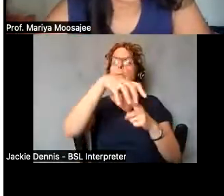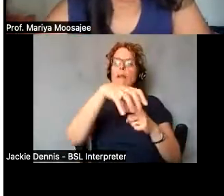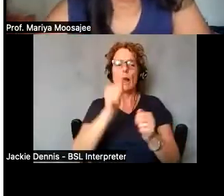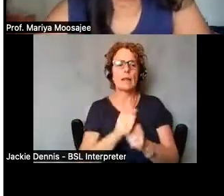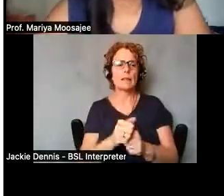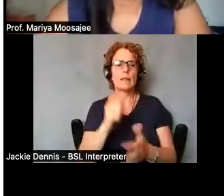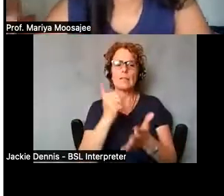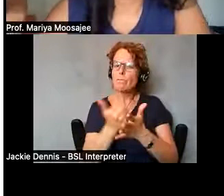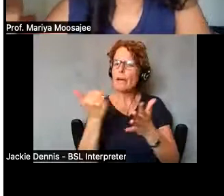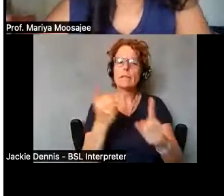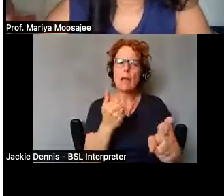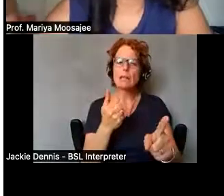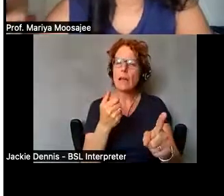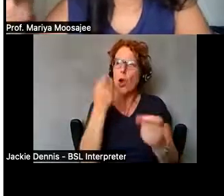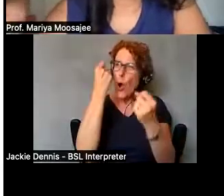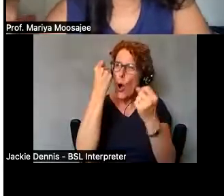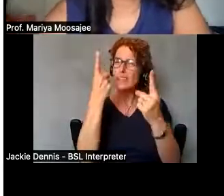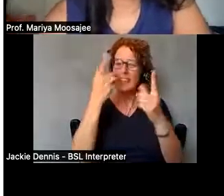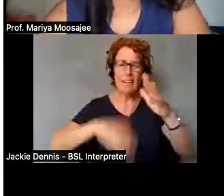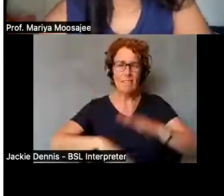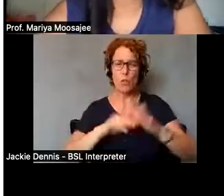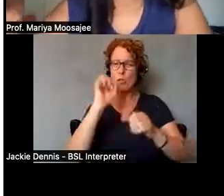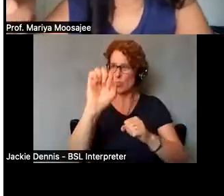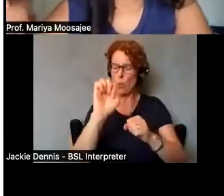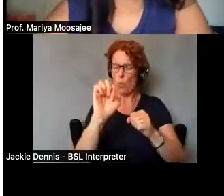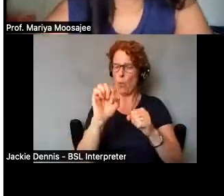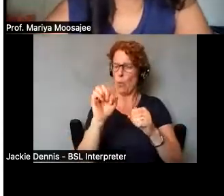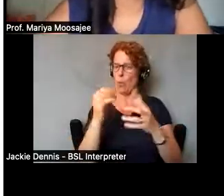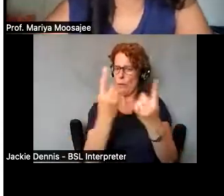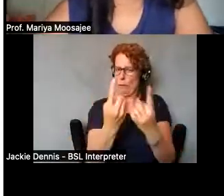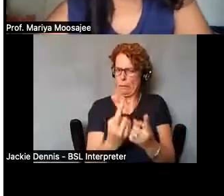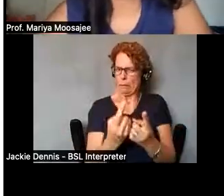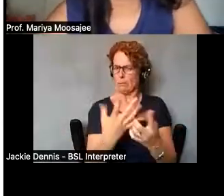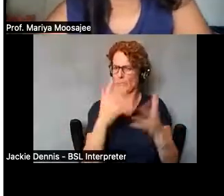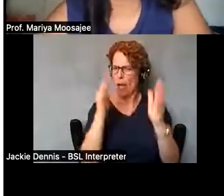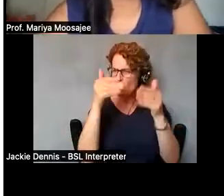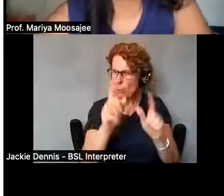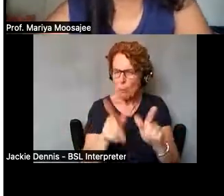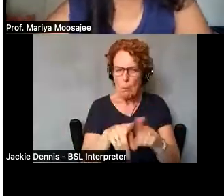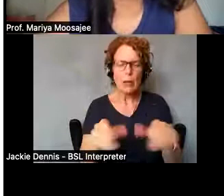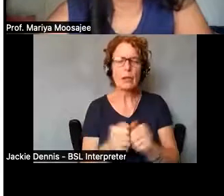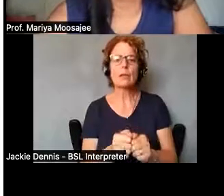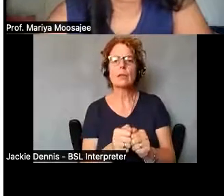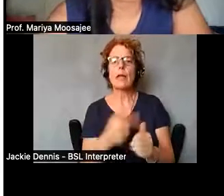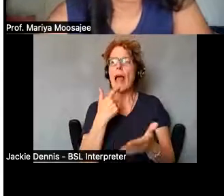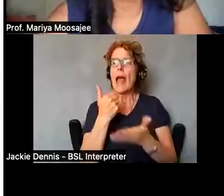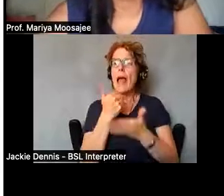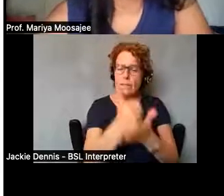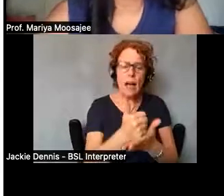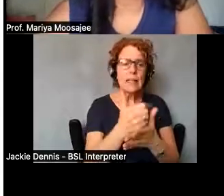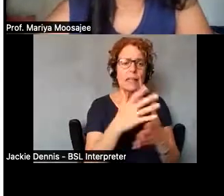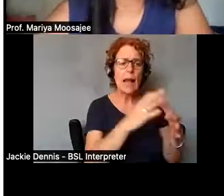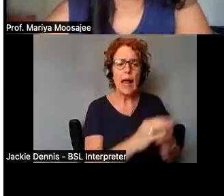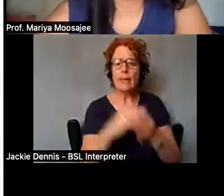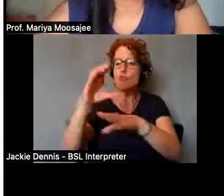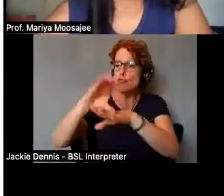your condition, to understand the latest research, any advice, your links to all the charities and support groups,